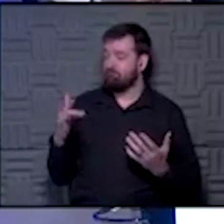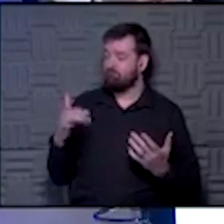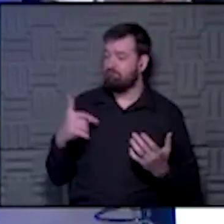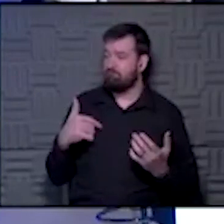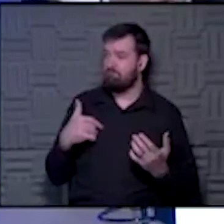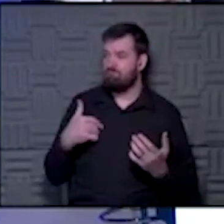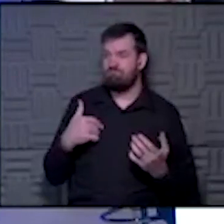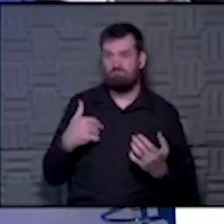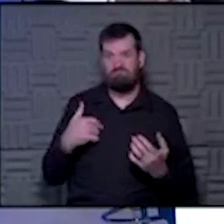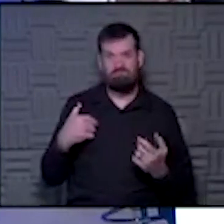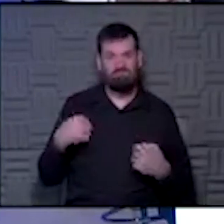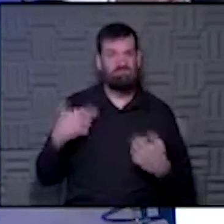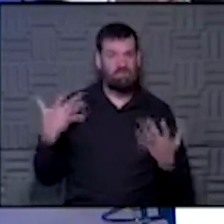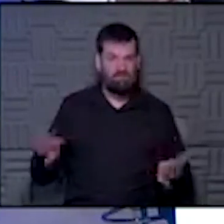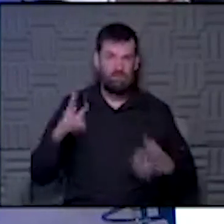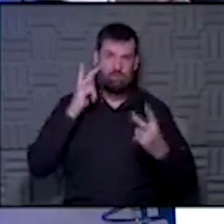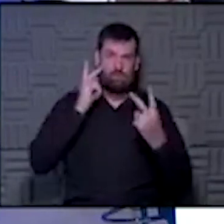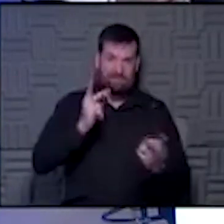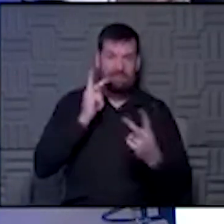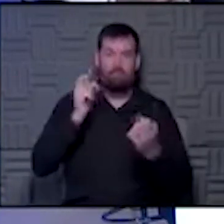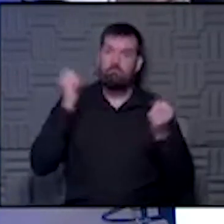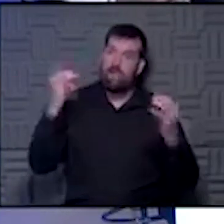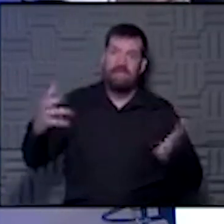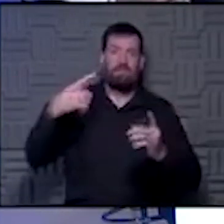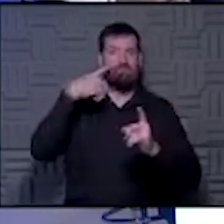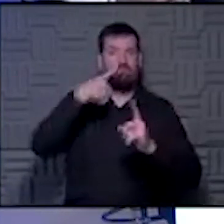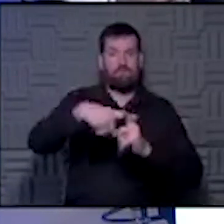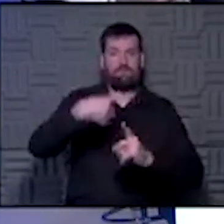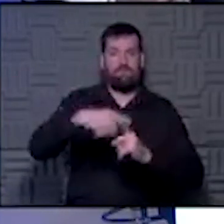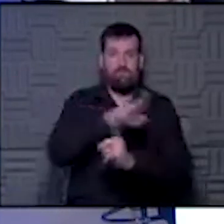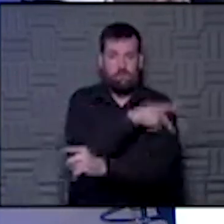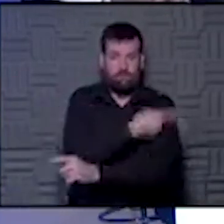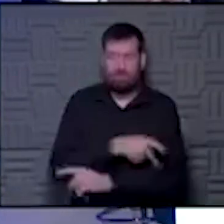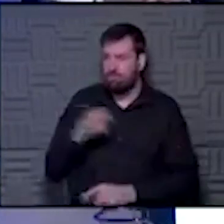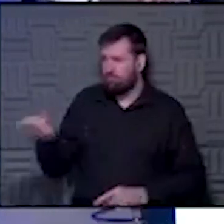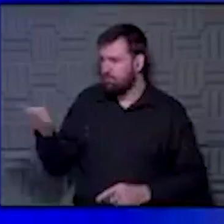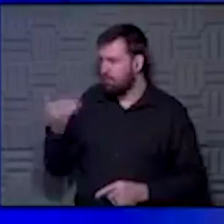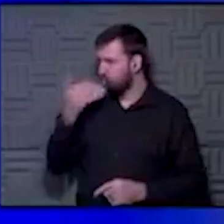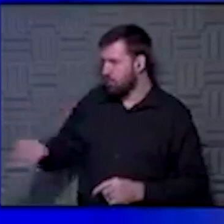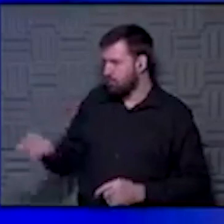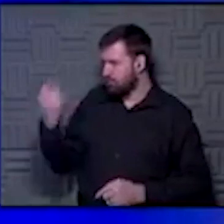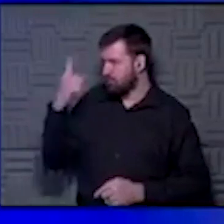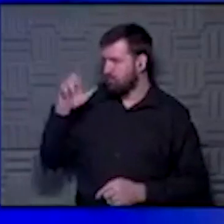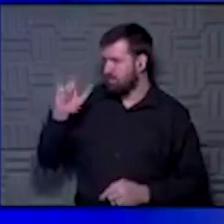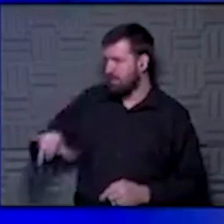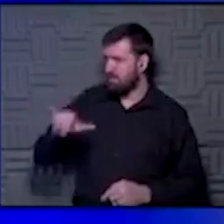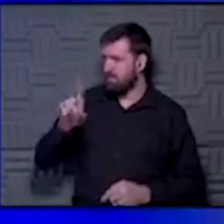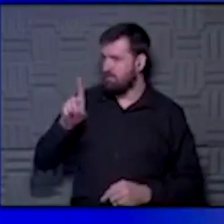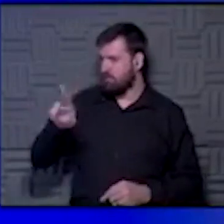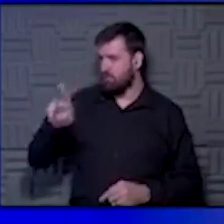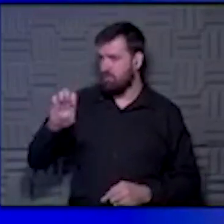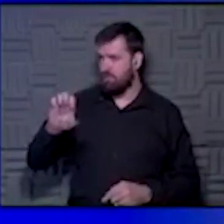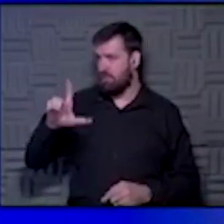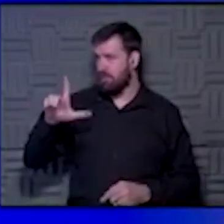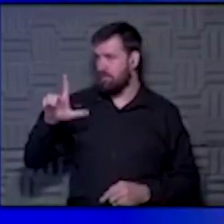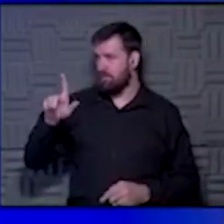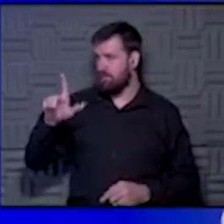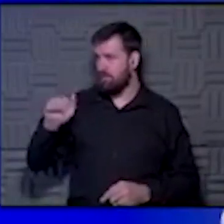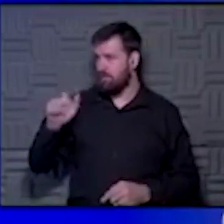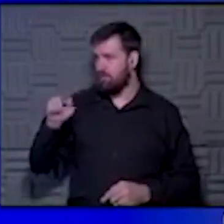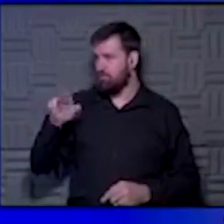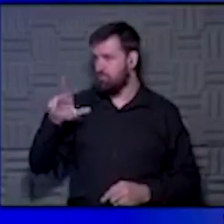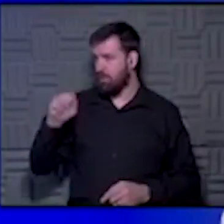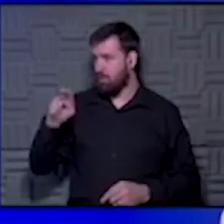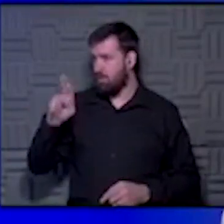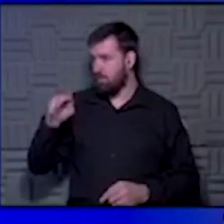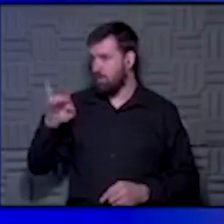We've, as someone who's seen lots of positive patients, I think you have a really good sense of that, Dr. Al-Truni. True, yeah. And I want to add that also